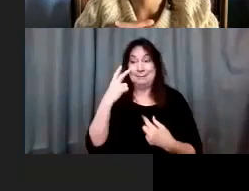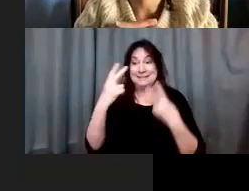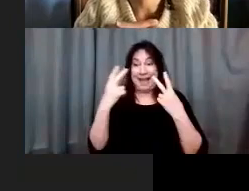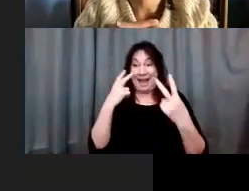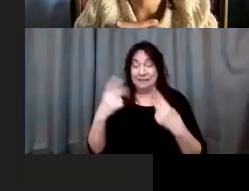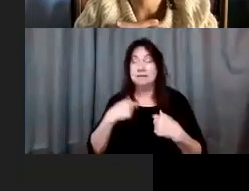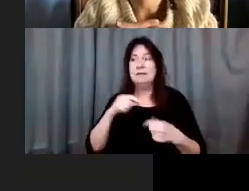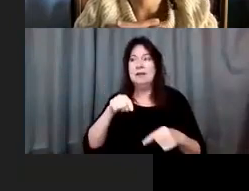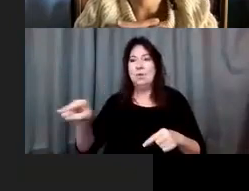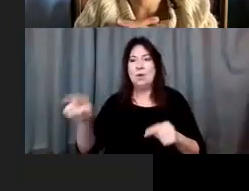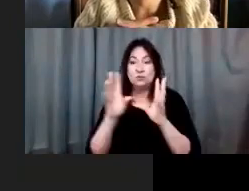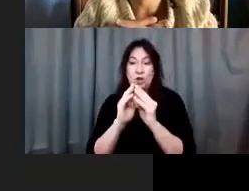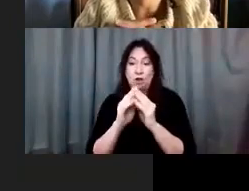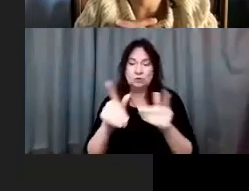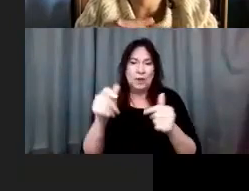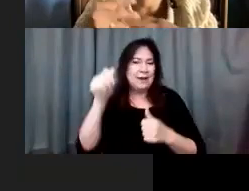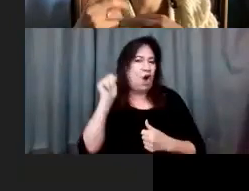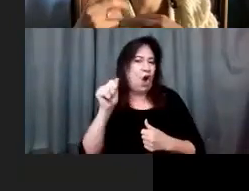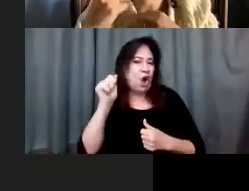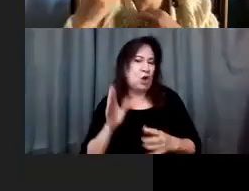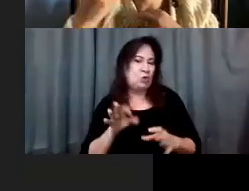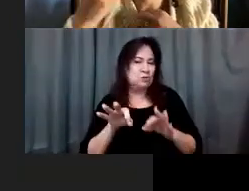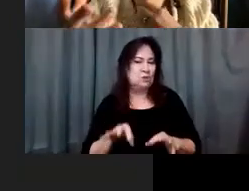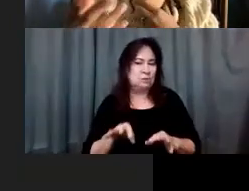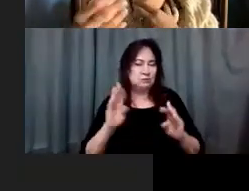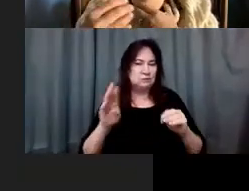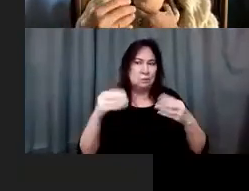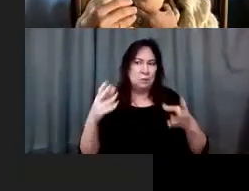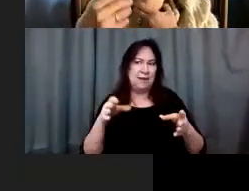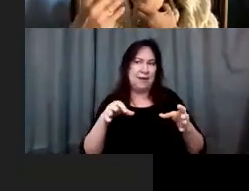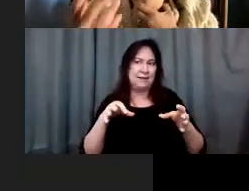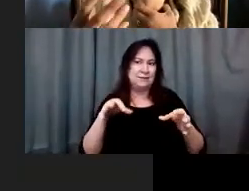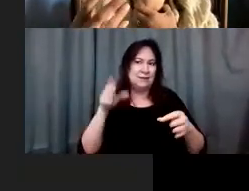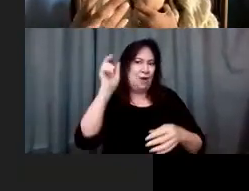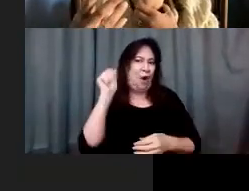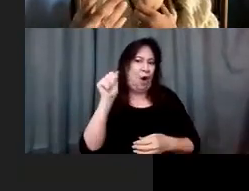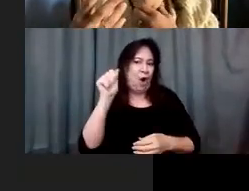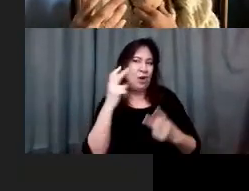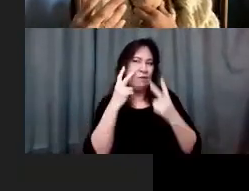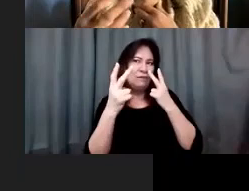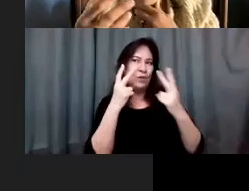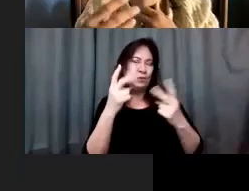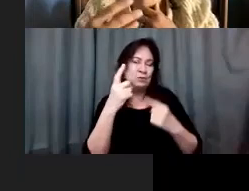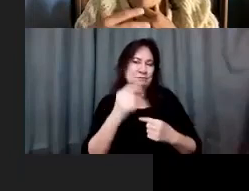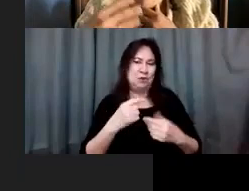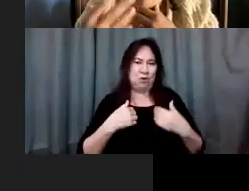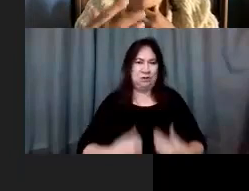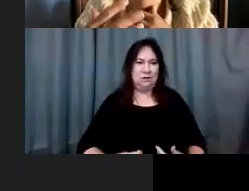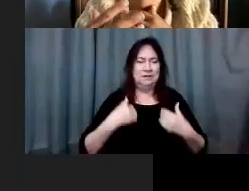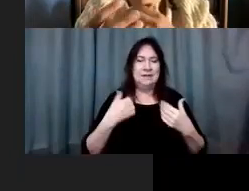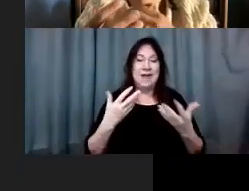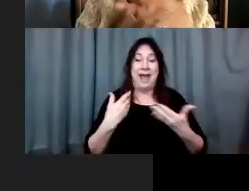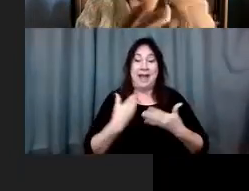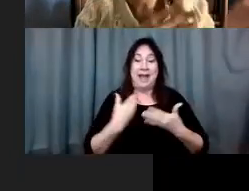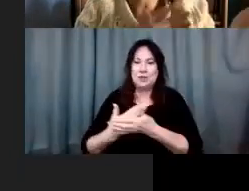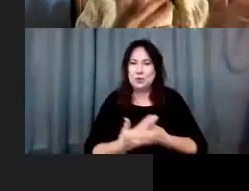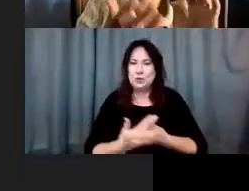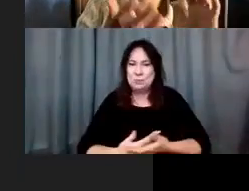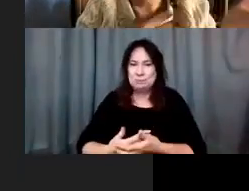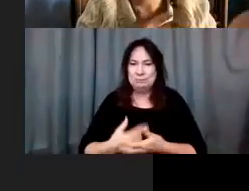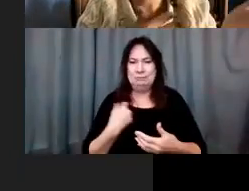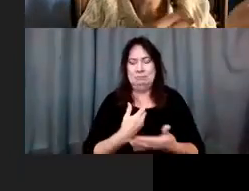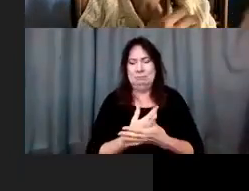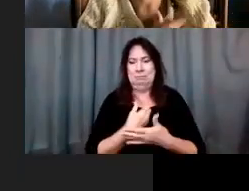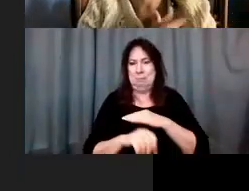I was at a conference where there was audio description where you provide audio cues for any sort of visual content. And I had a newborn baby and I was in and